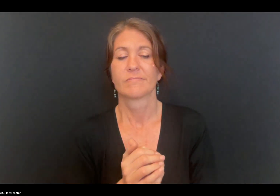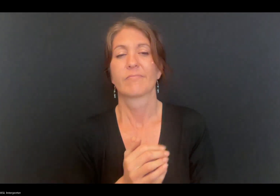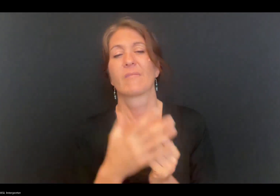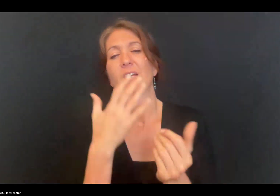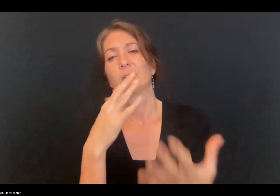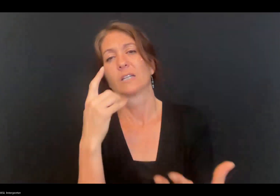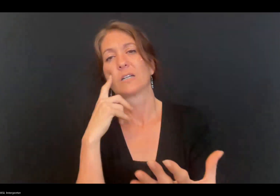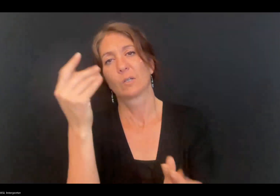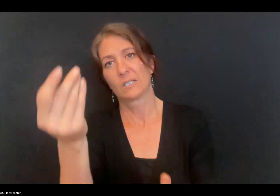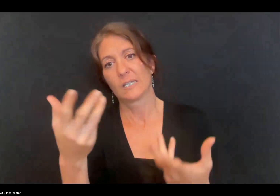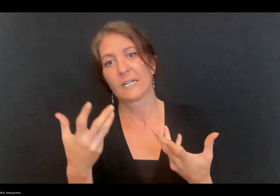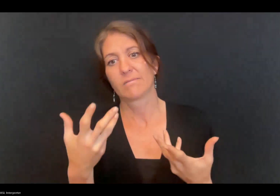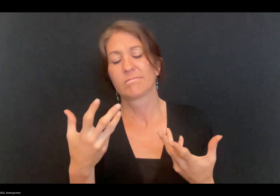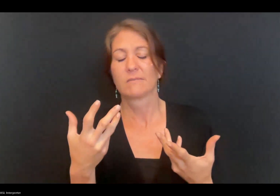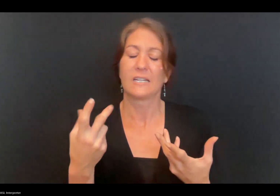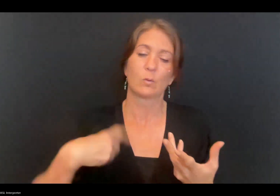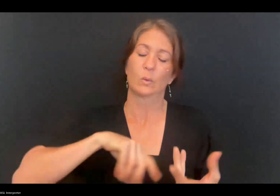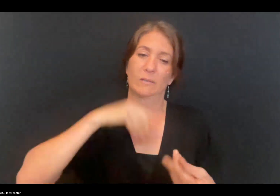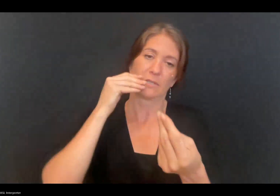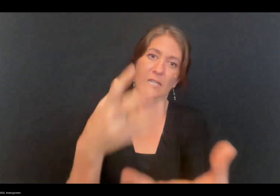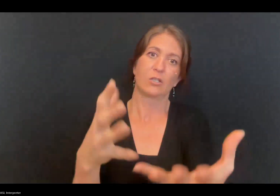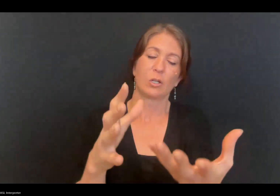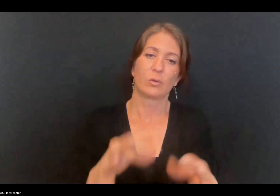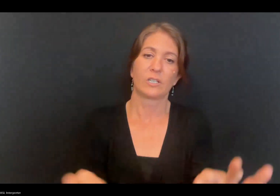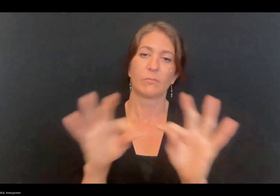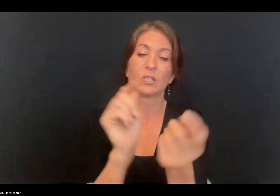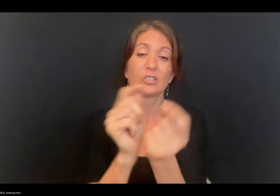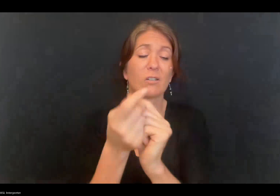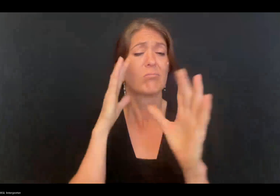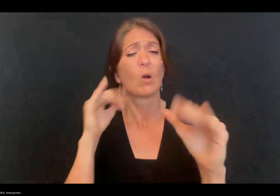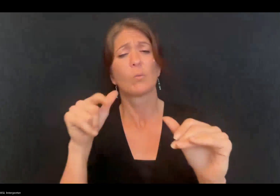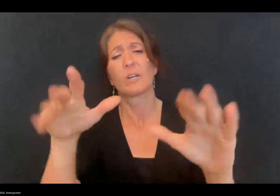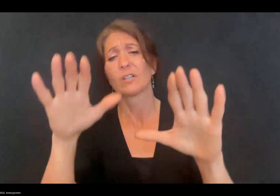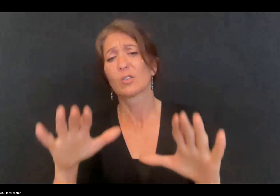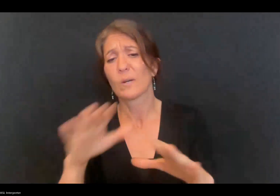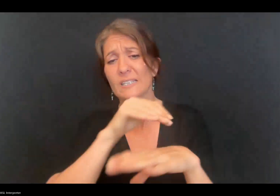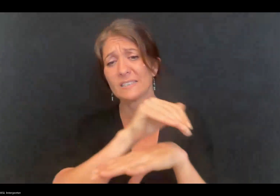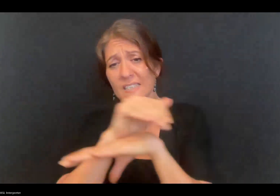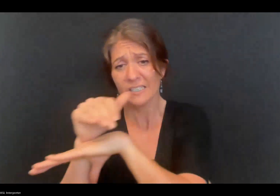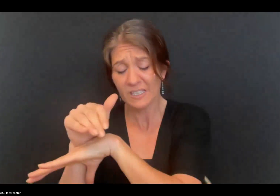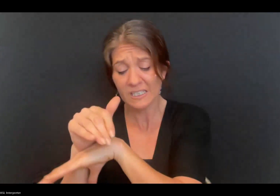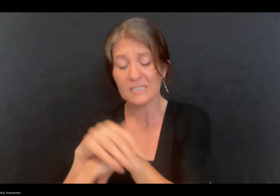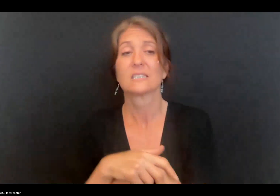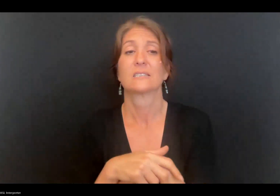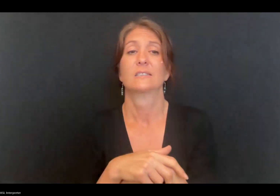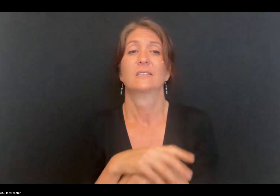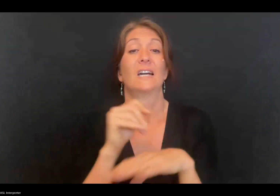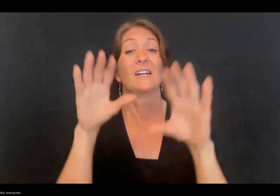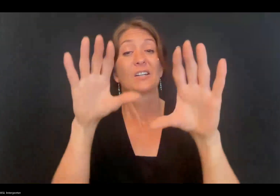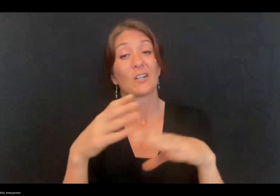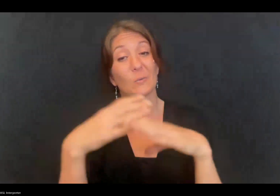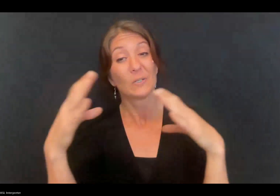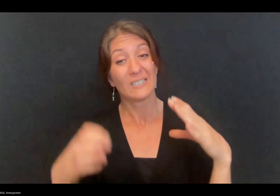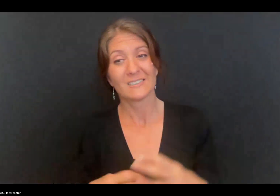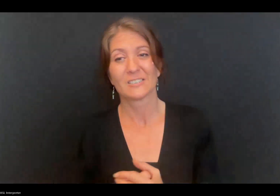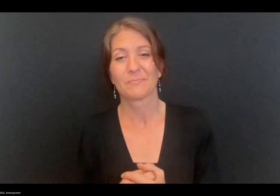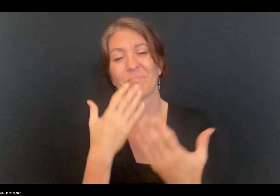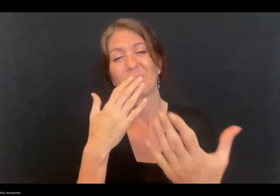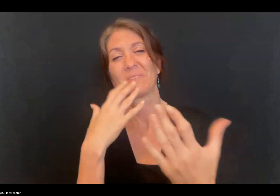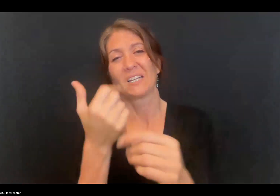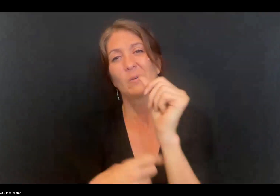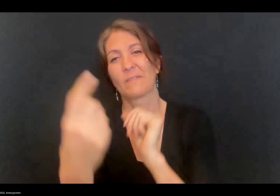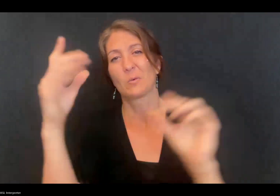important changes with you. I hope you all have a great evening and a great weekend. Thank you all.